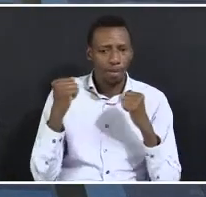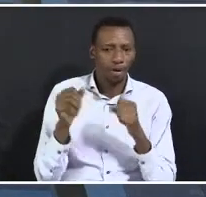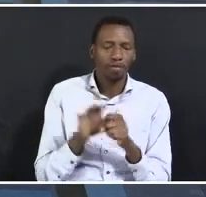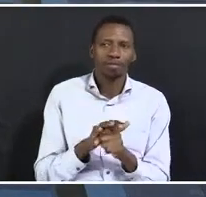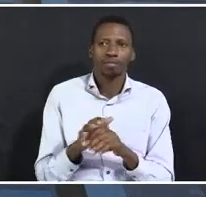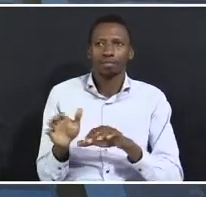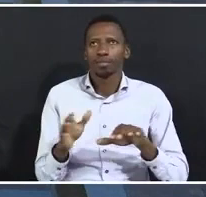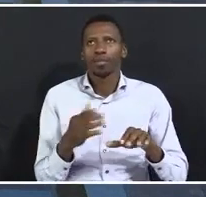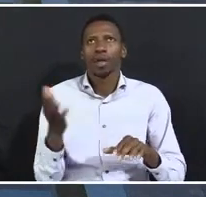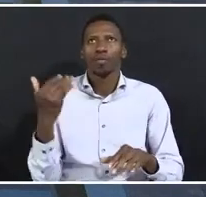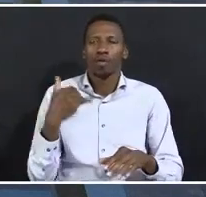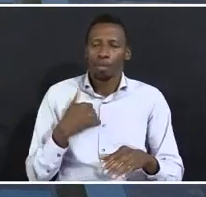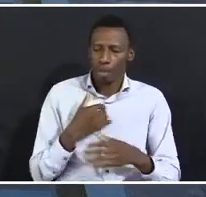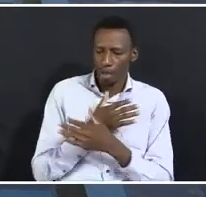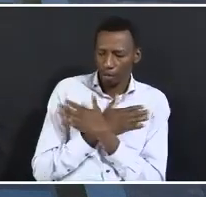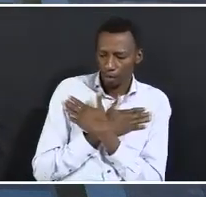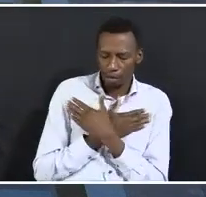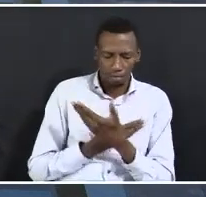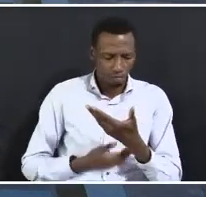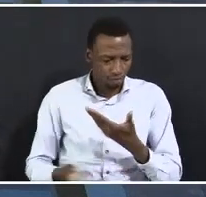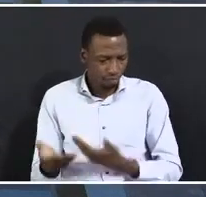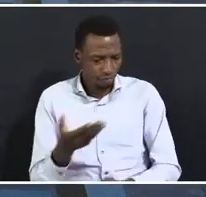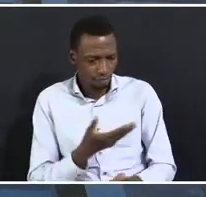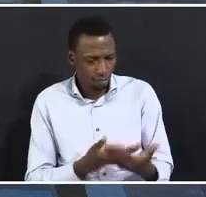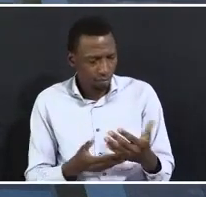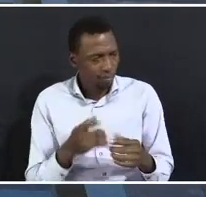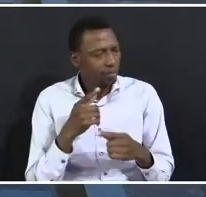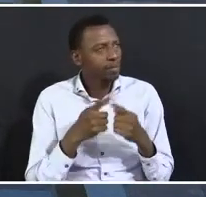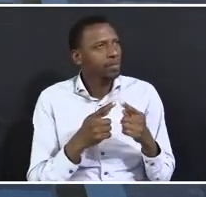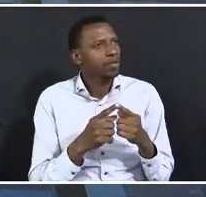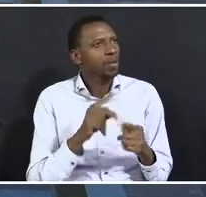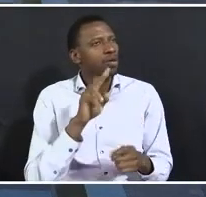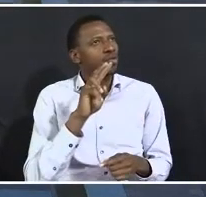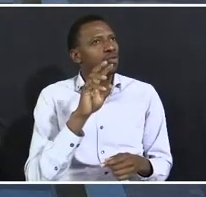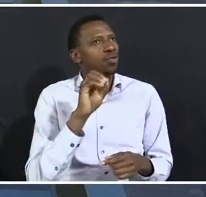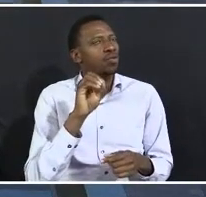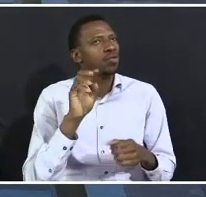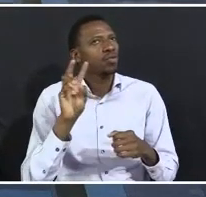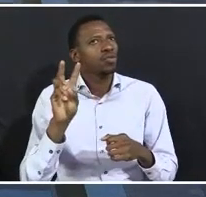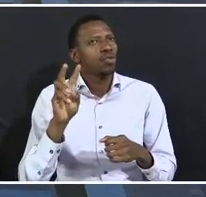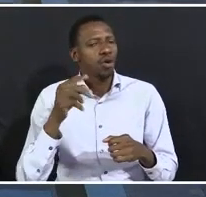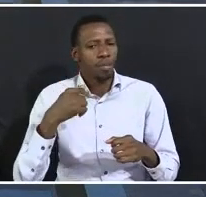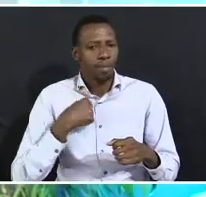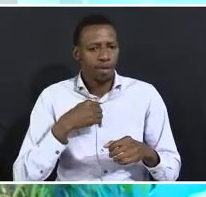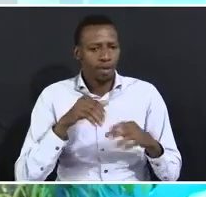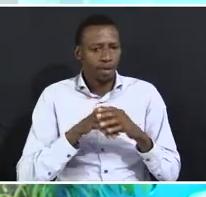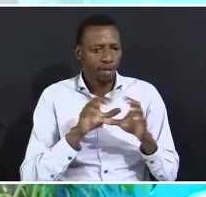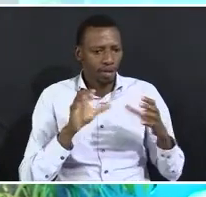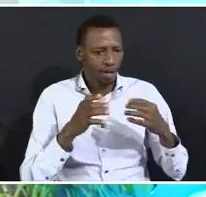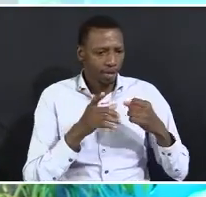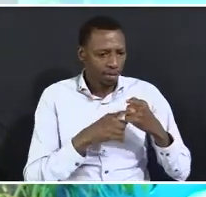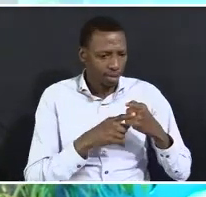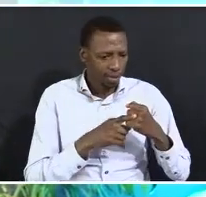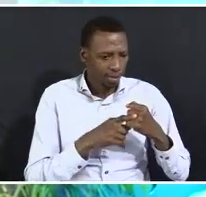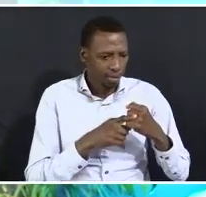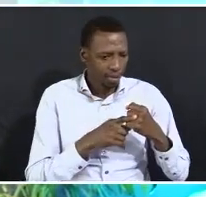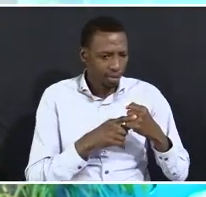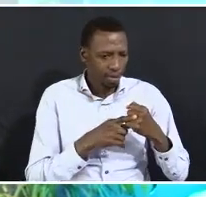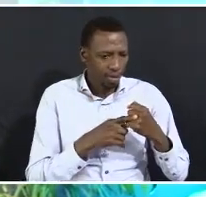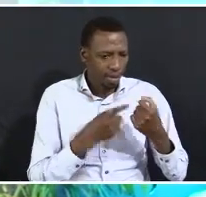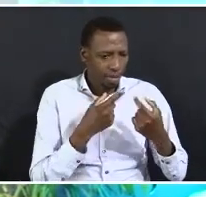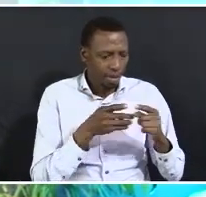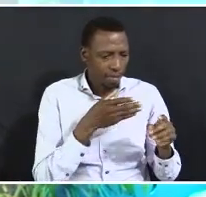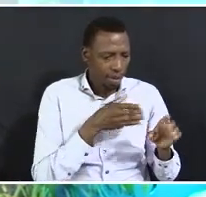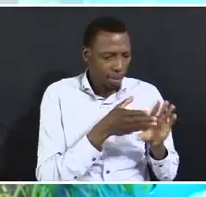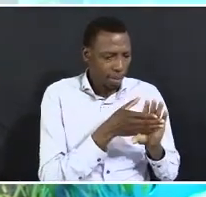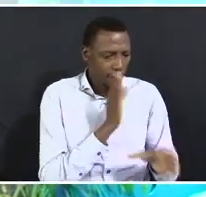with my friends here that in 2002, I was in class 6. But I ran away from